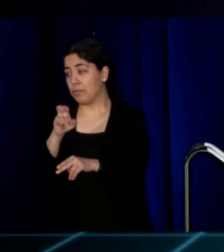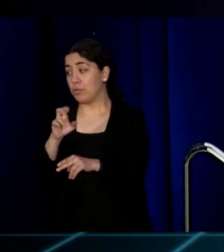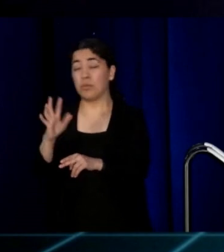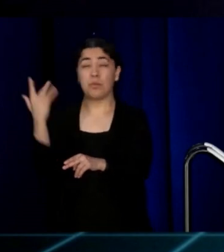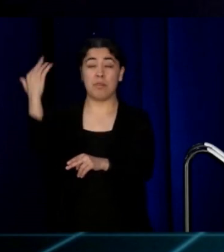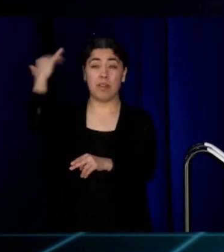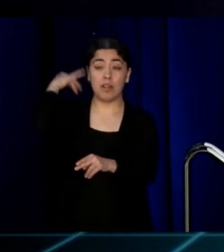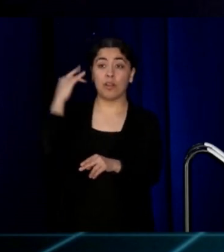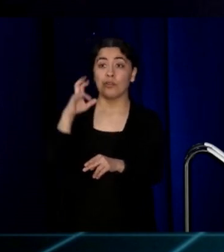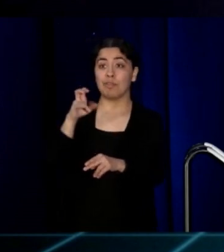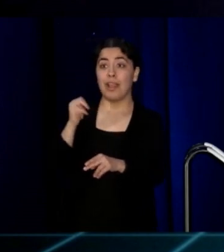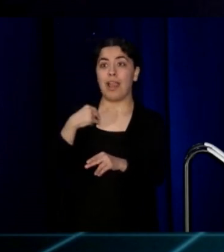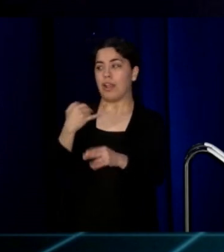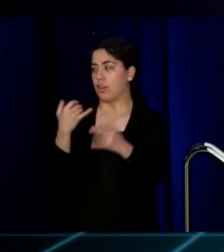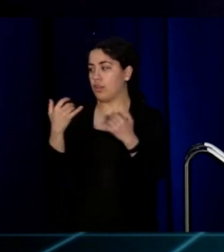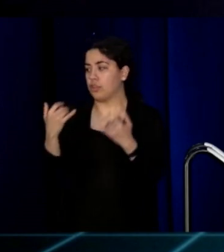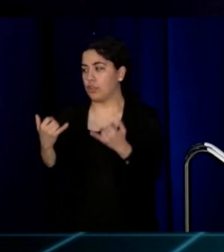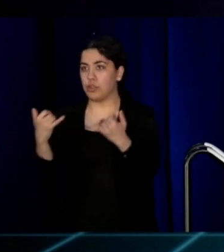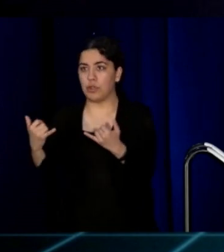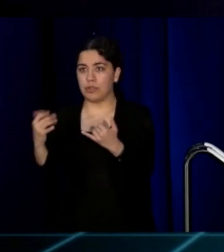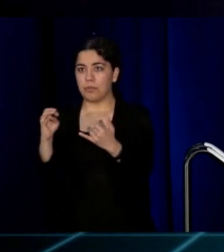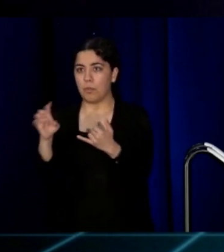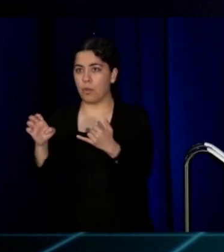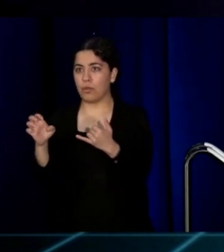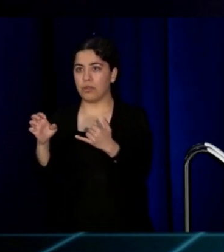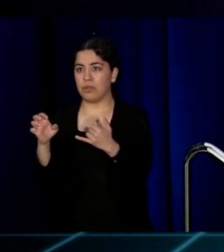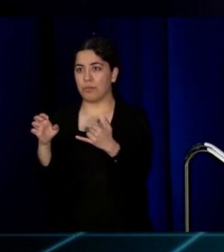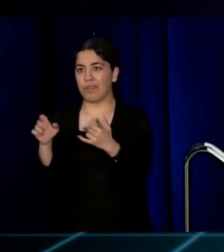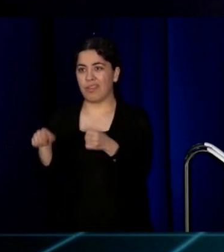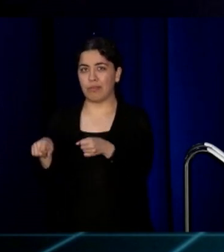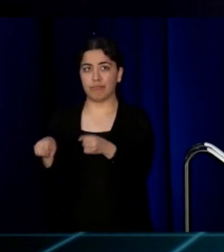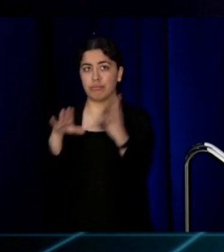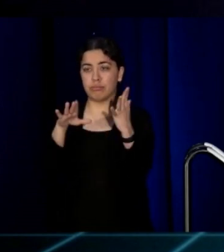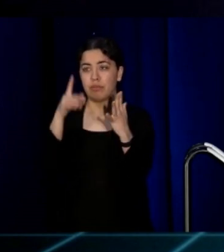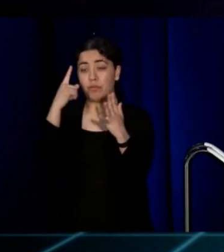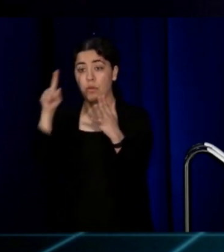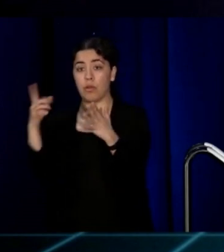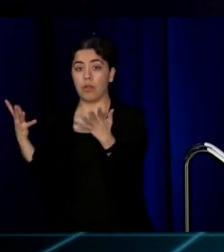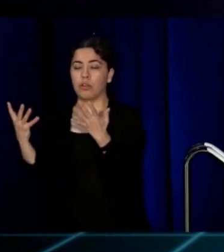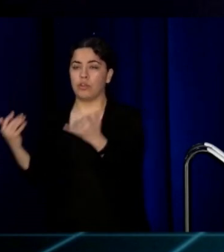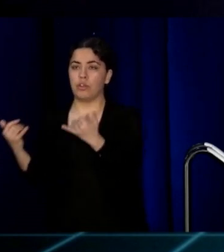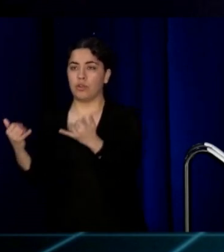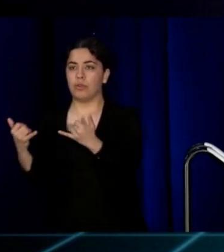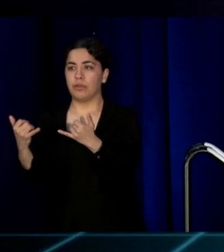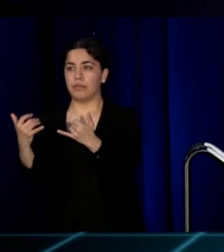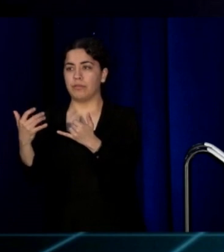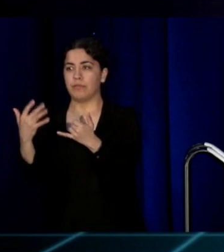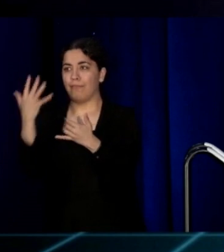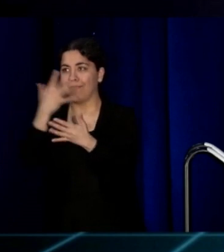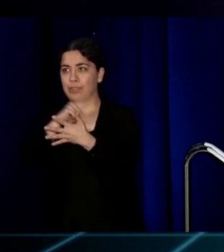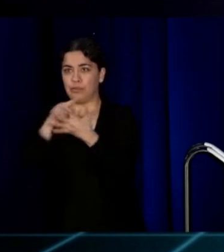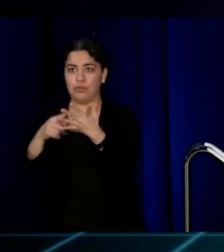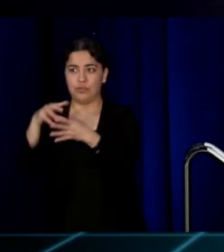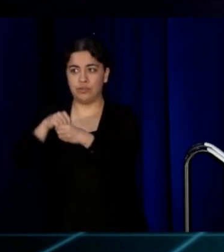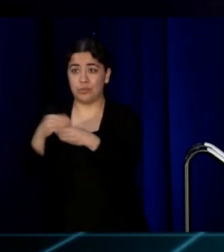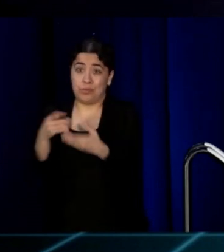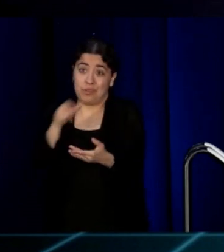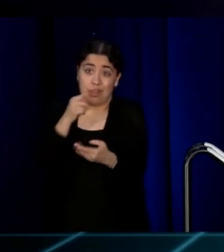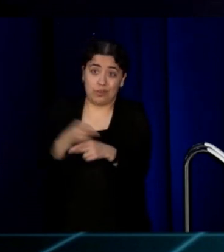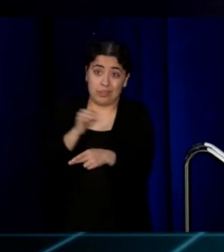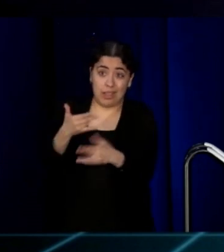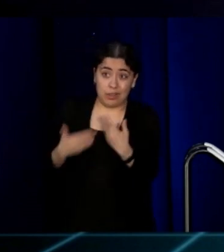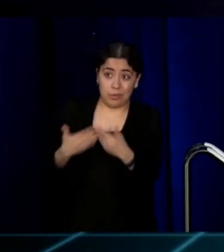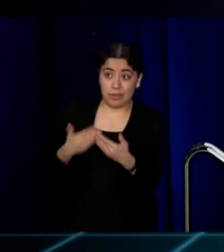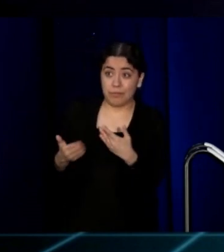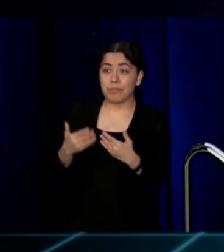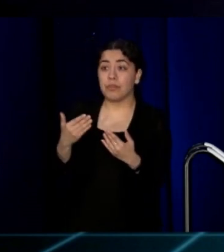this whole concurrent mode thing, but then they killed it for concurrence features, okay, which you'll probably never use anyway. And then